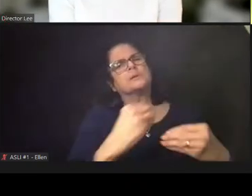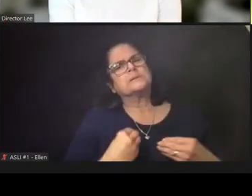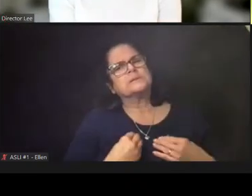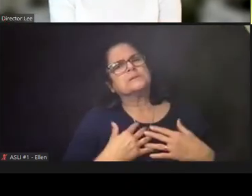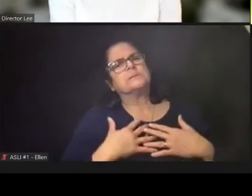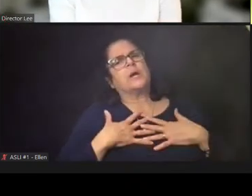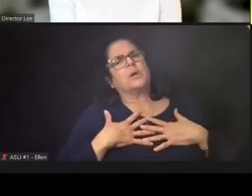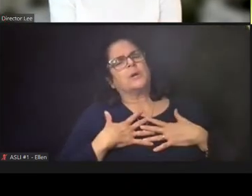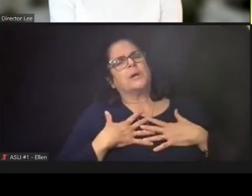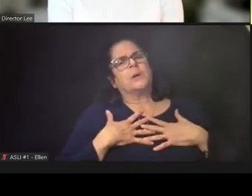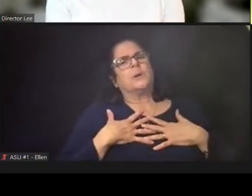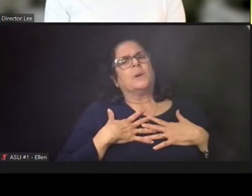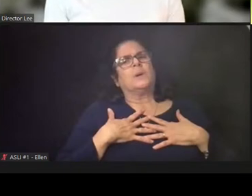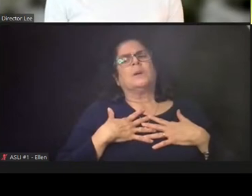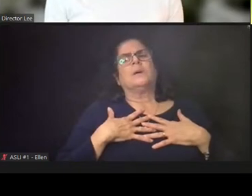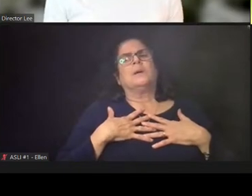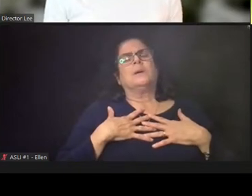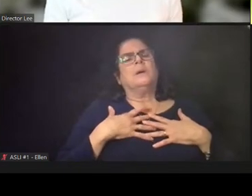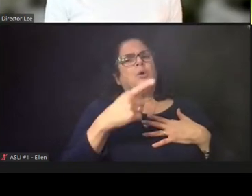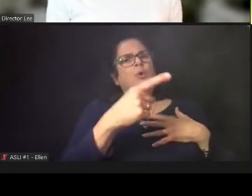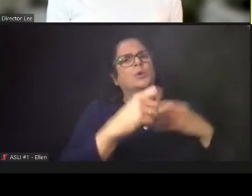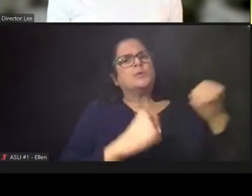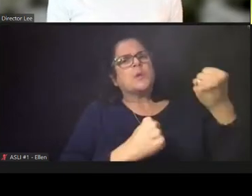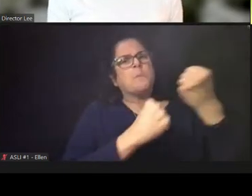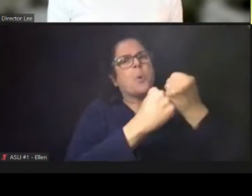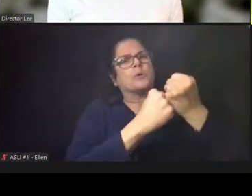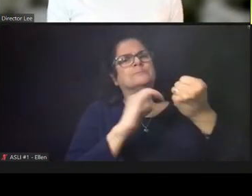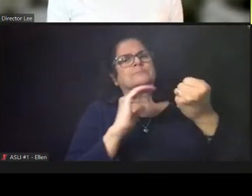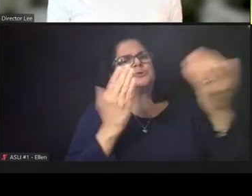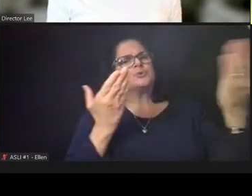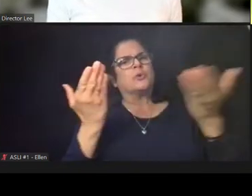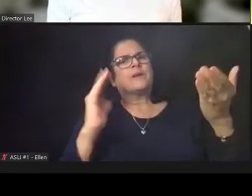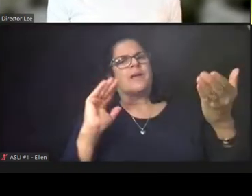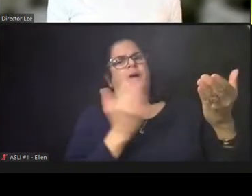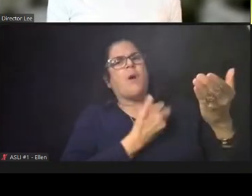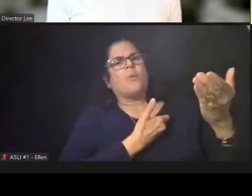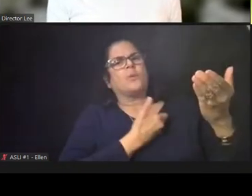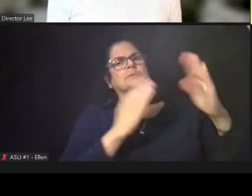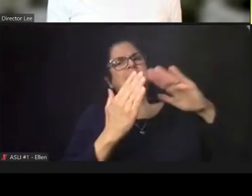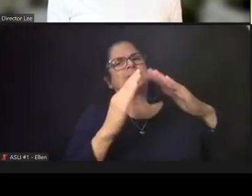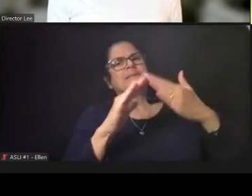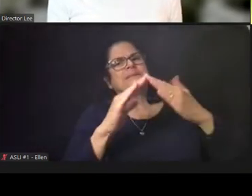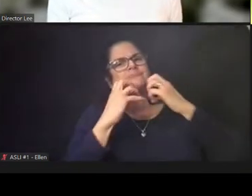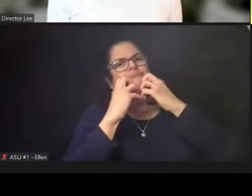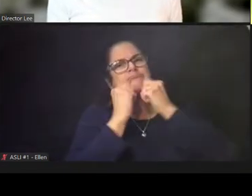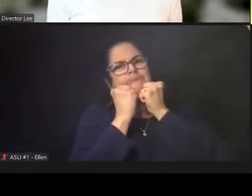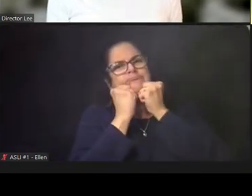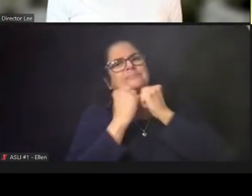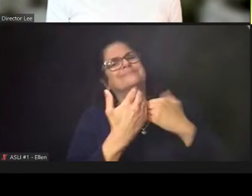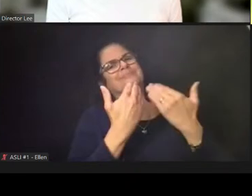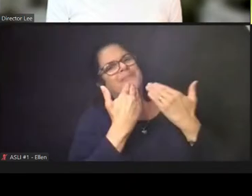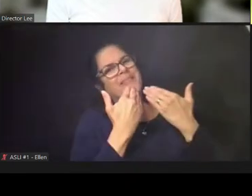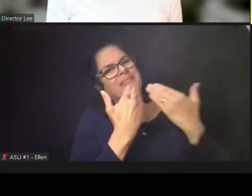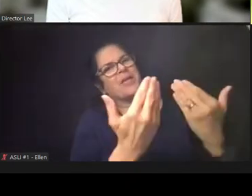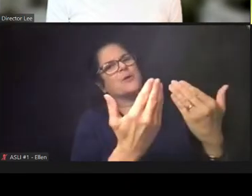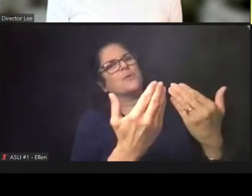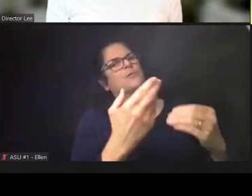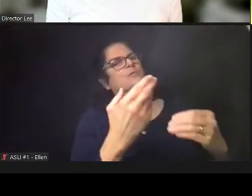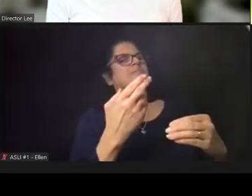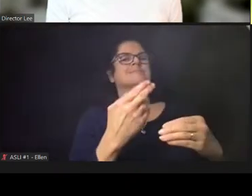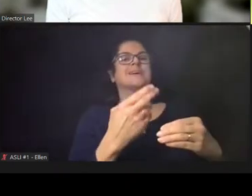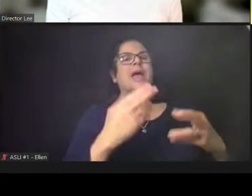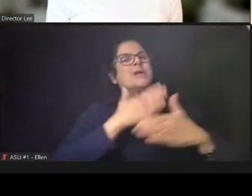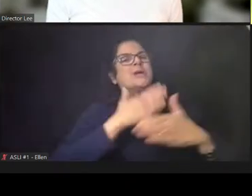support the vision of serving our city. So thank you for all of your great work and enjoy